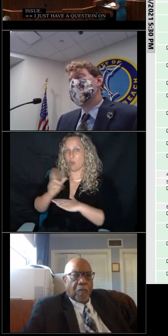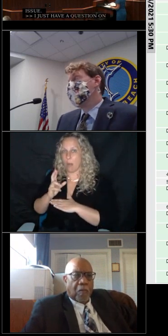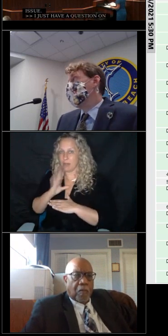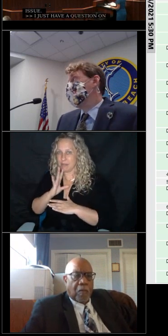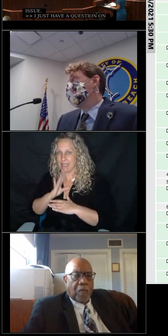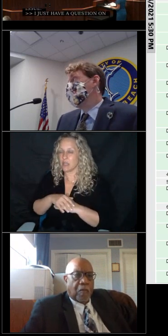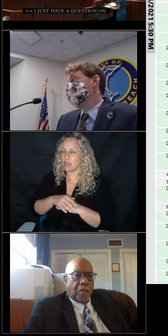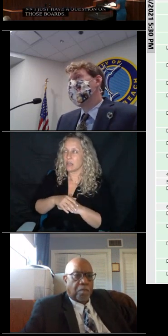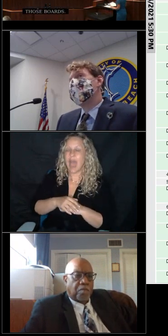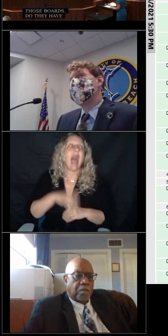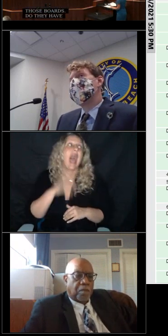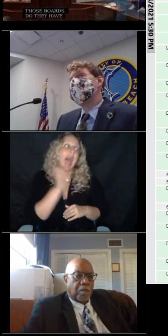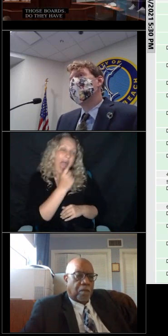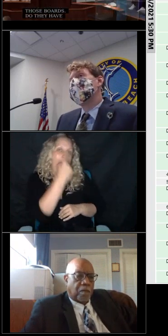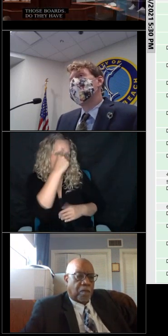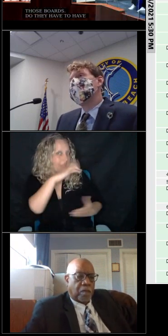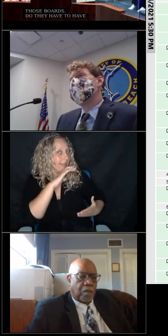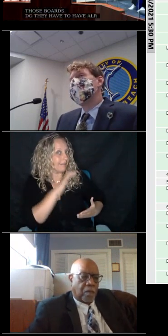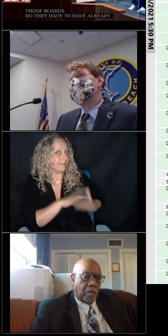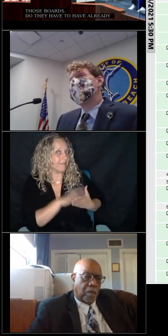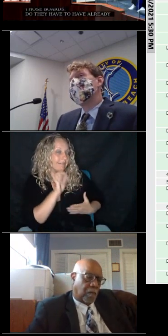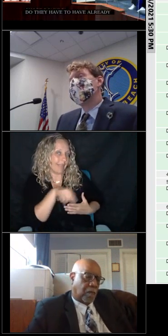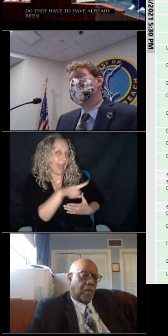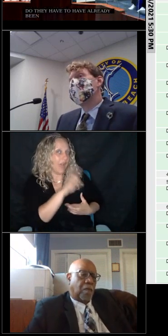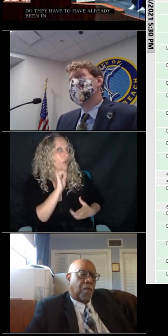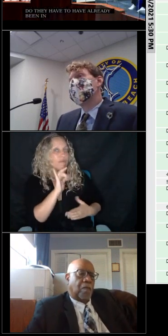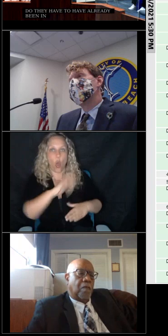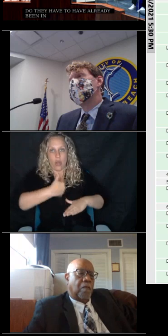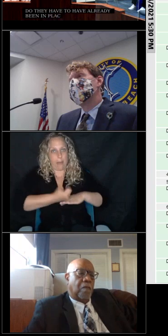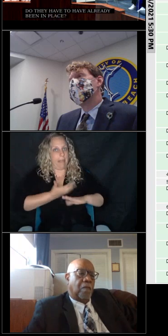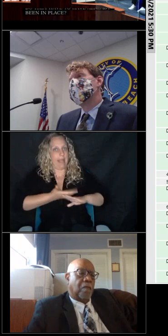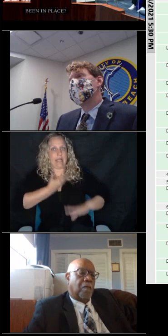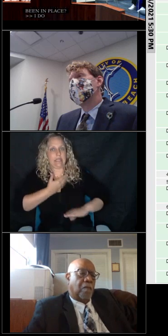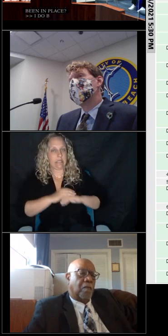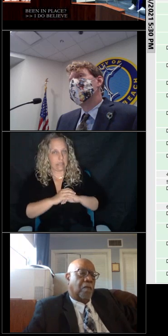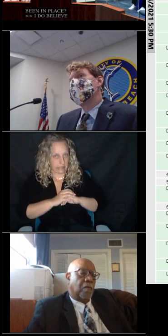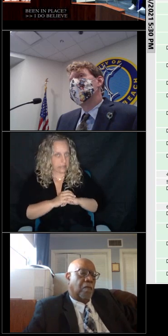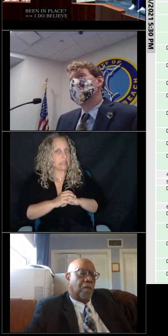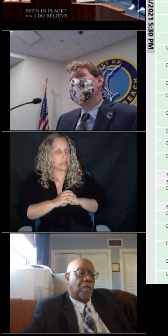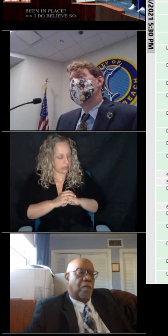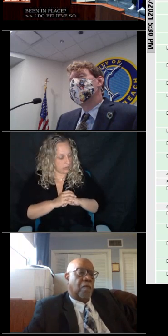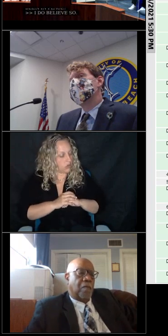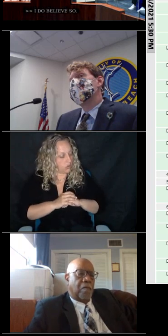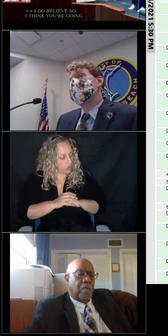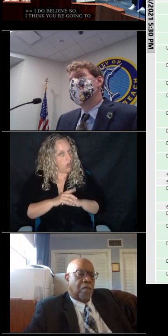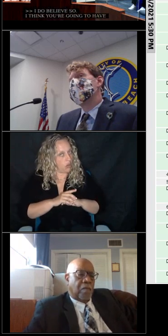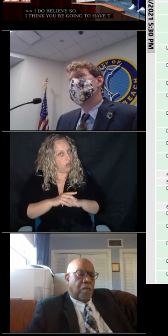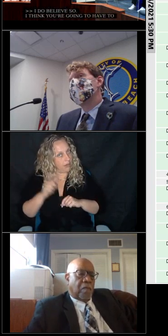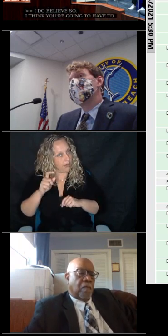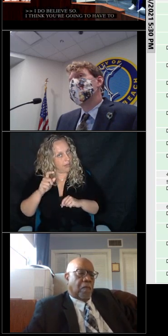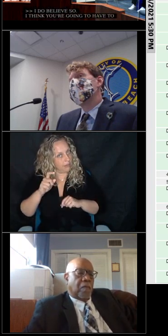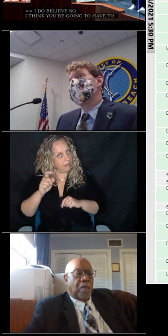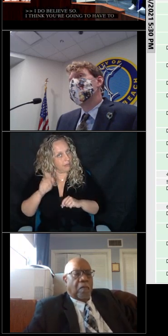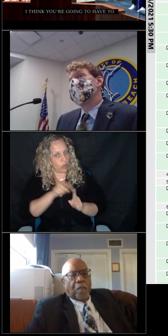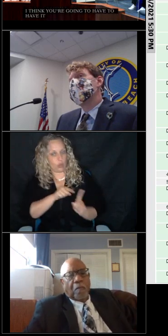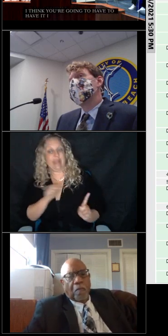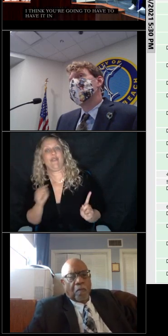believe so. I think you're probably already going to have it in place in order to be able to get around